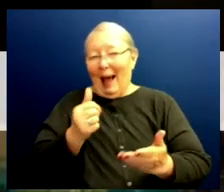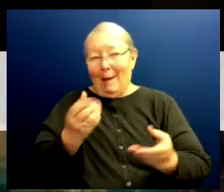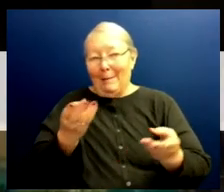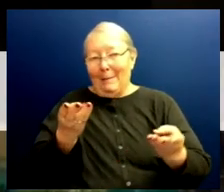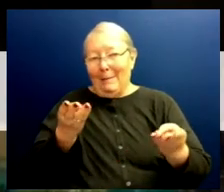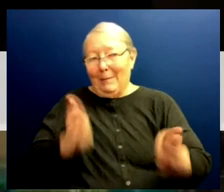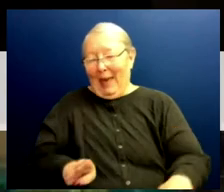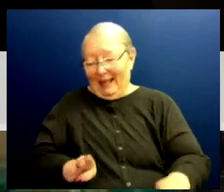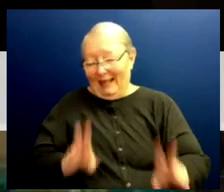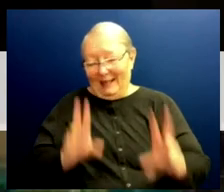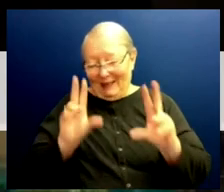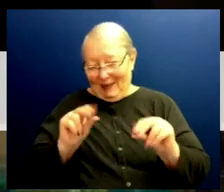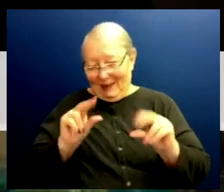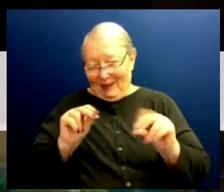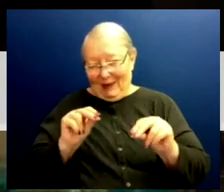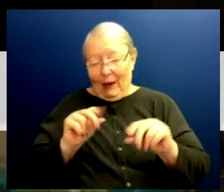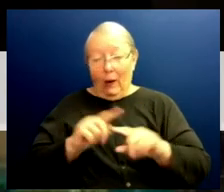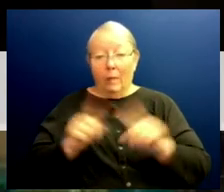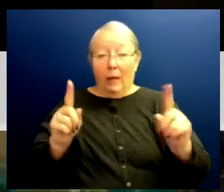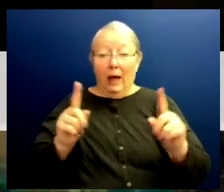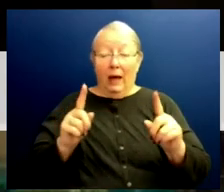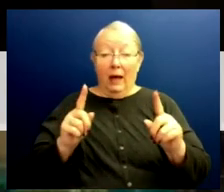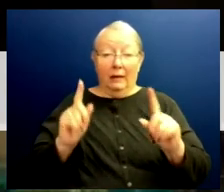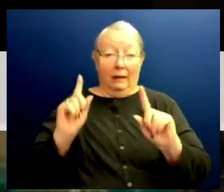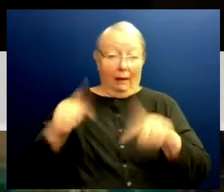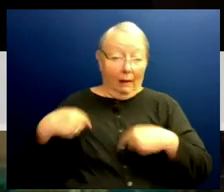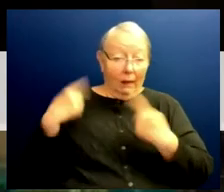of physics in the past century,